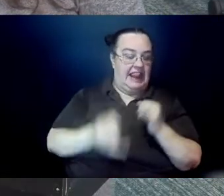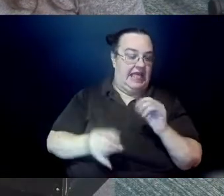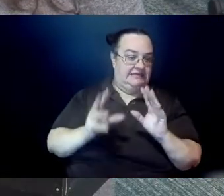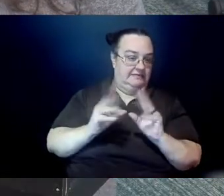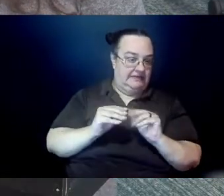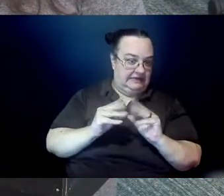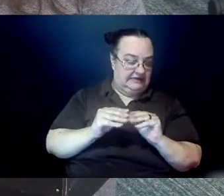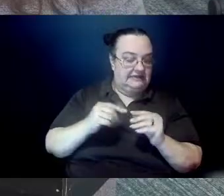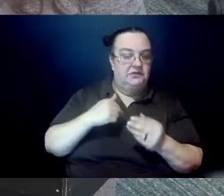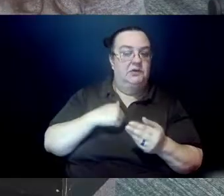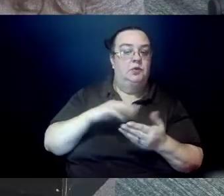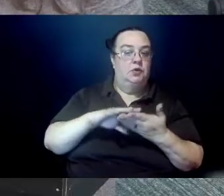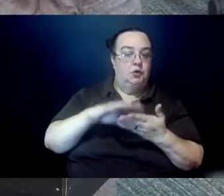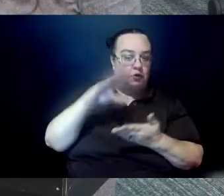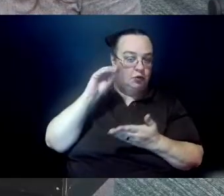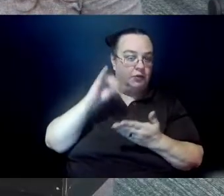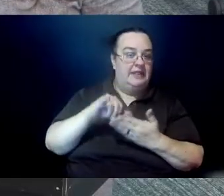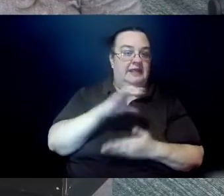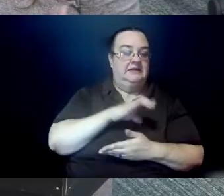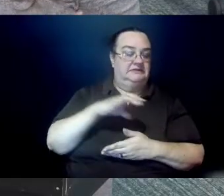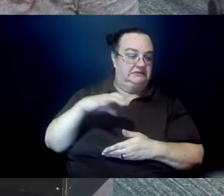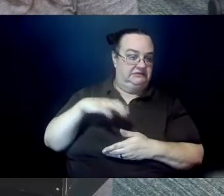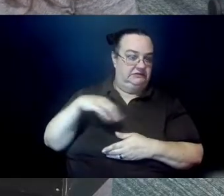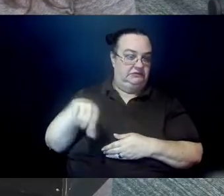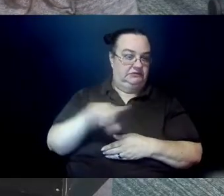learned that council is talking about